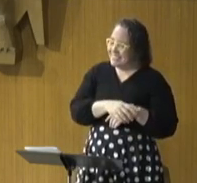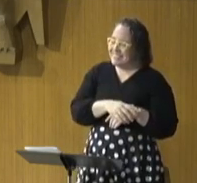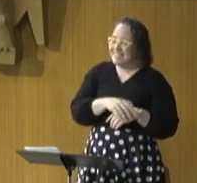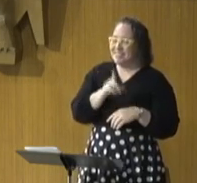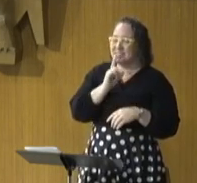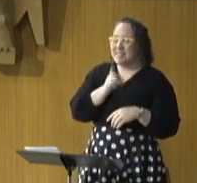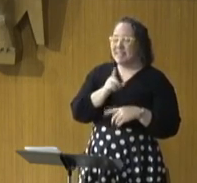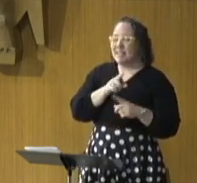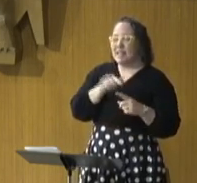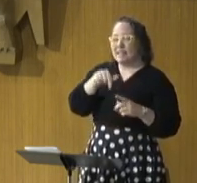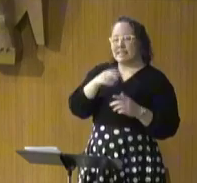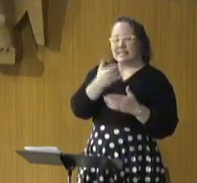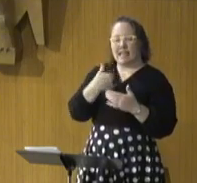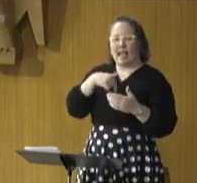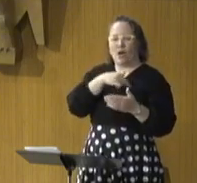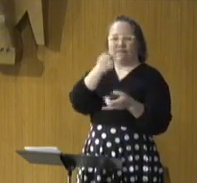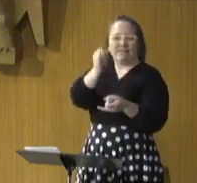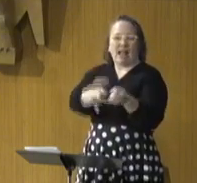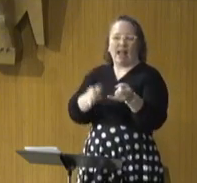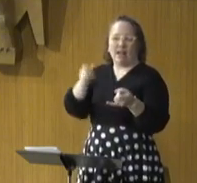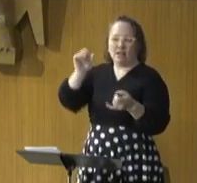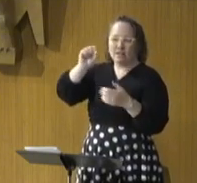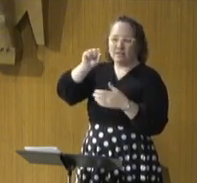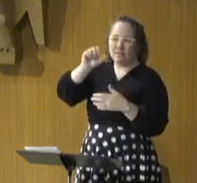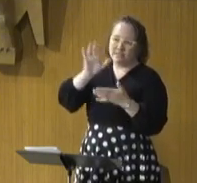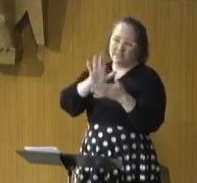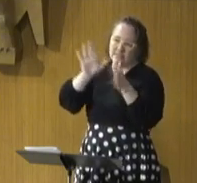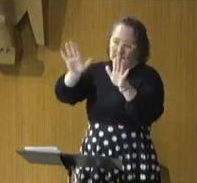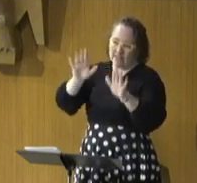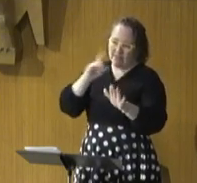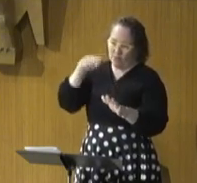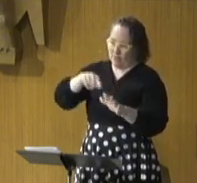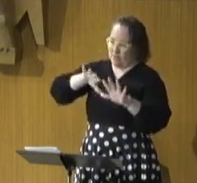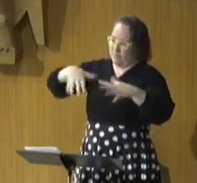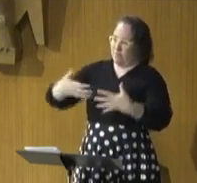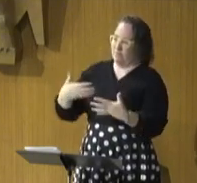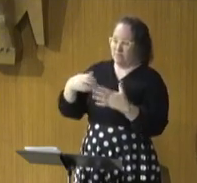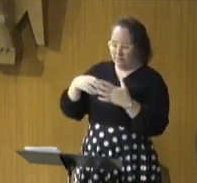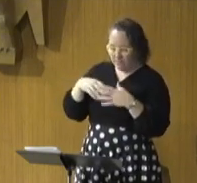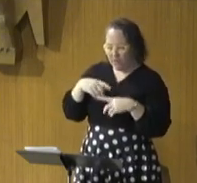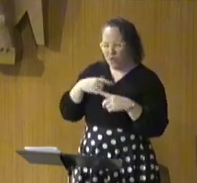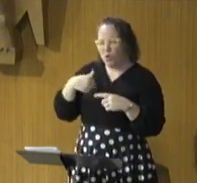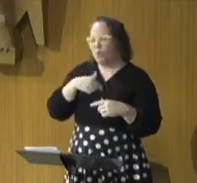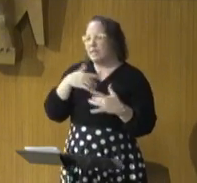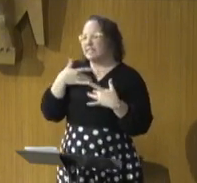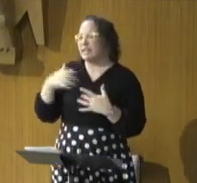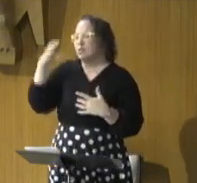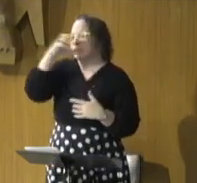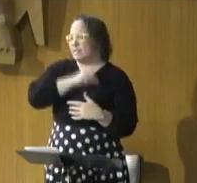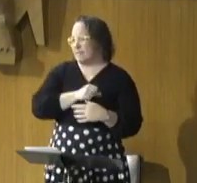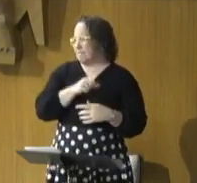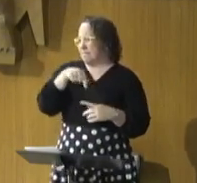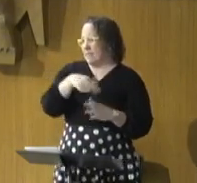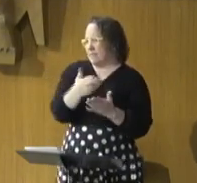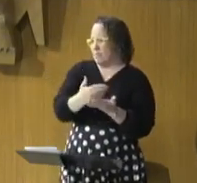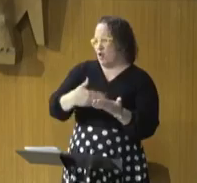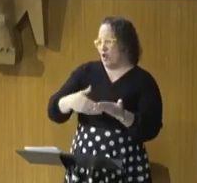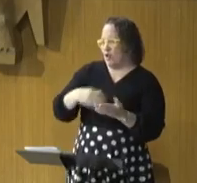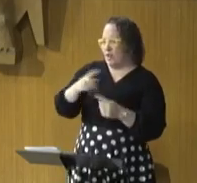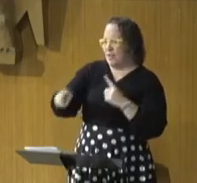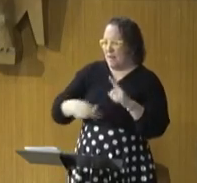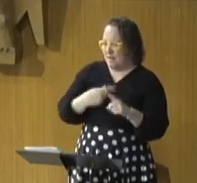and as I was preparing to preach on Daniel and the lion's den, I realized that we often skip this part of the story, which is the